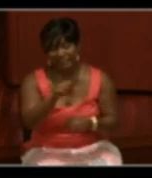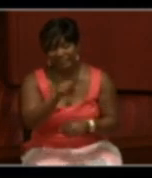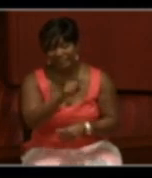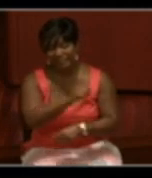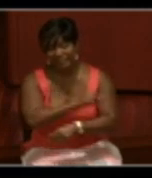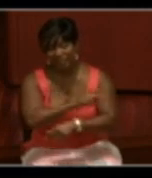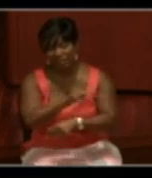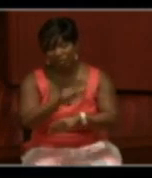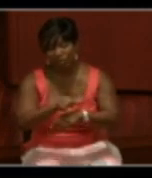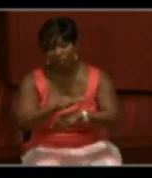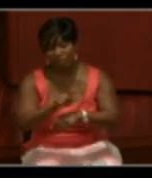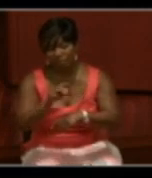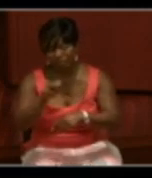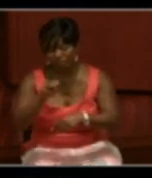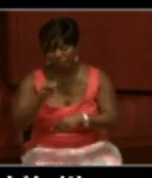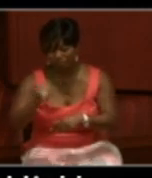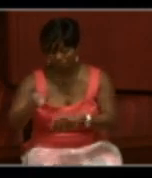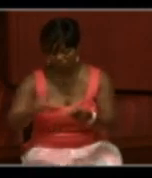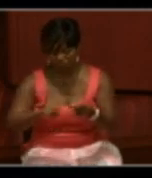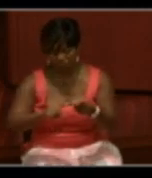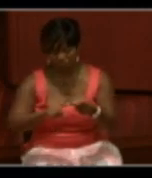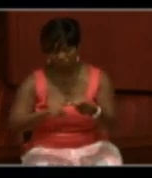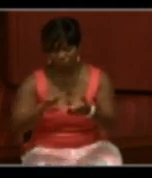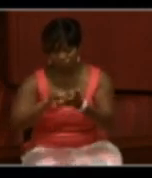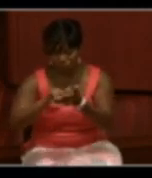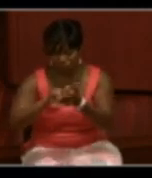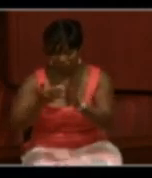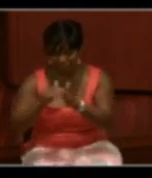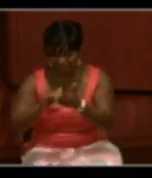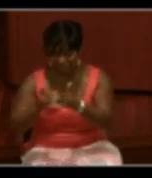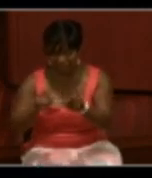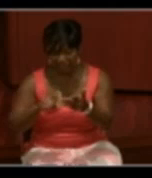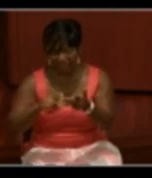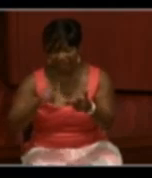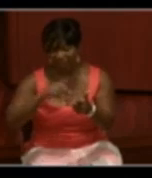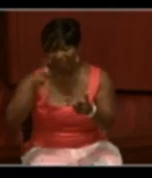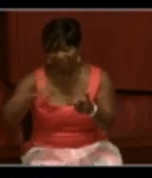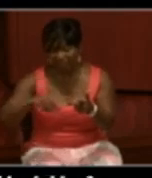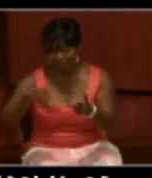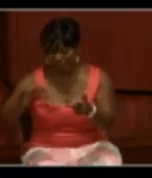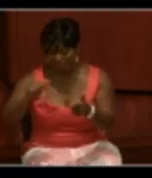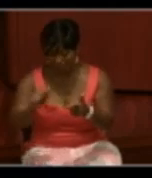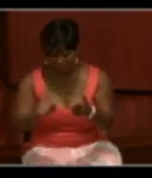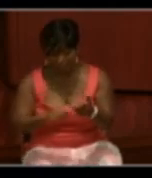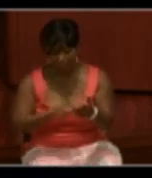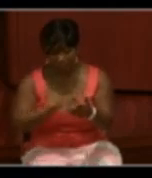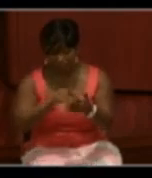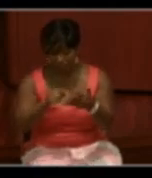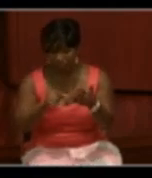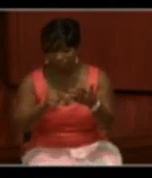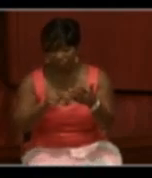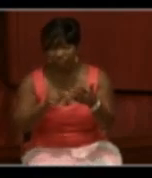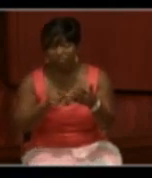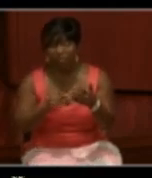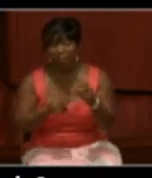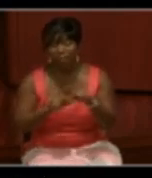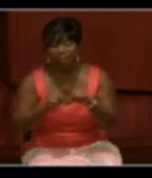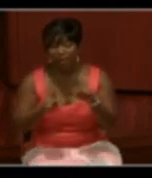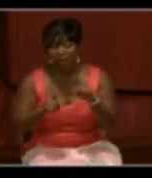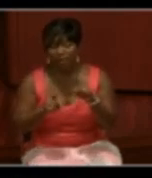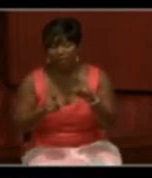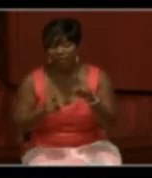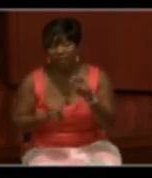Missouri, New York City, Philadelphia, Pennsylvania, and so forth. But for the most part, the Freedmen's